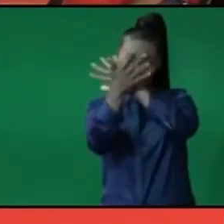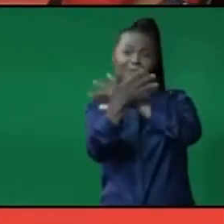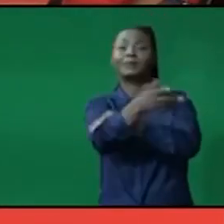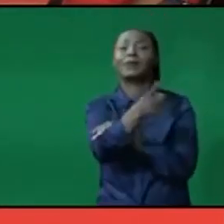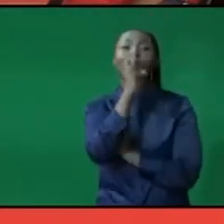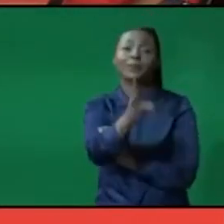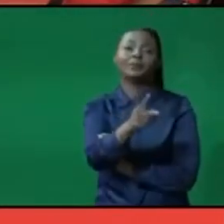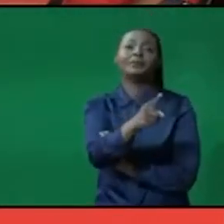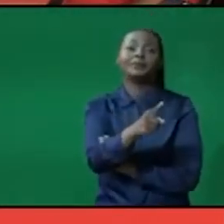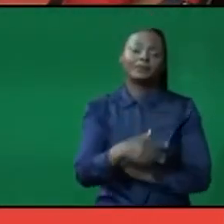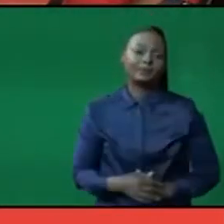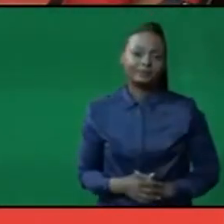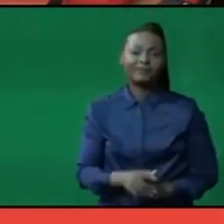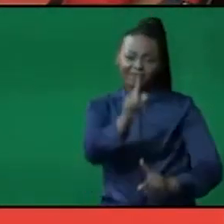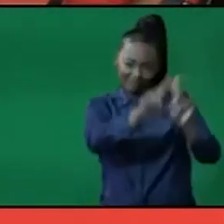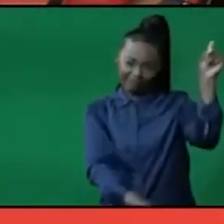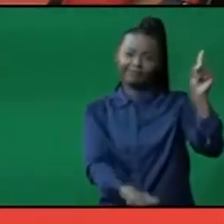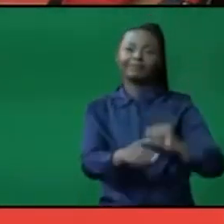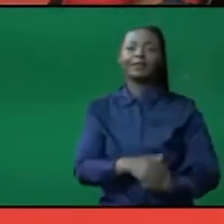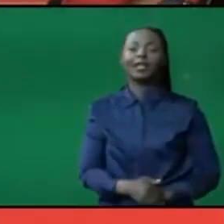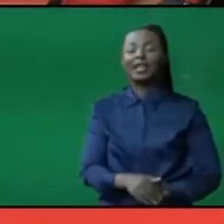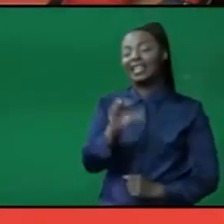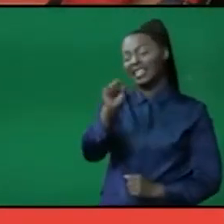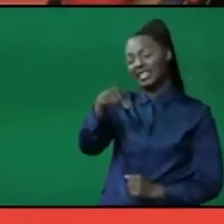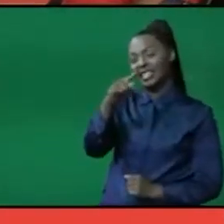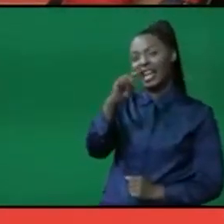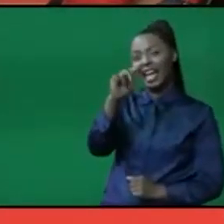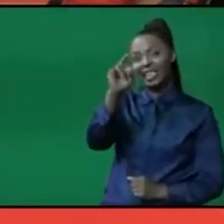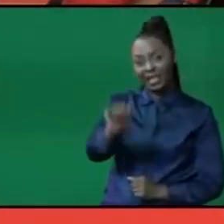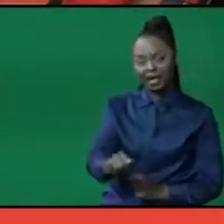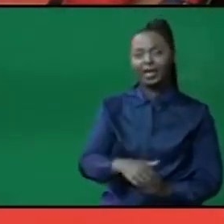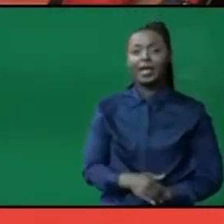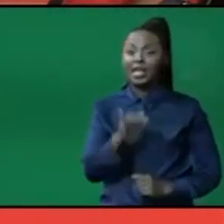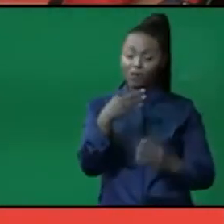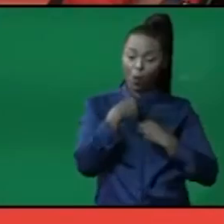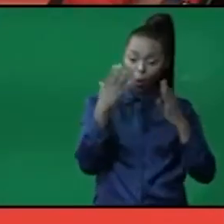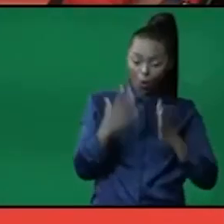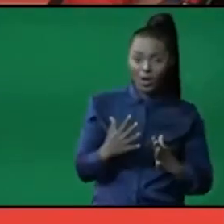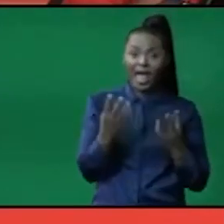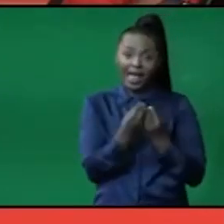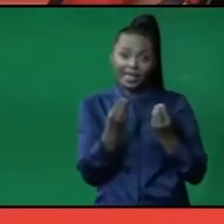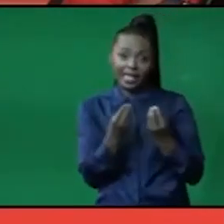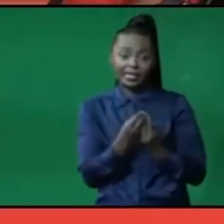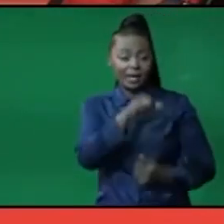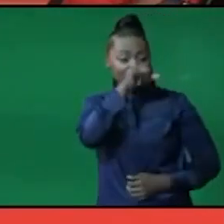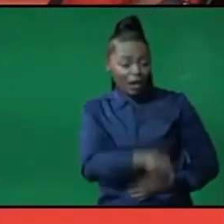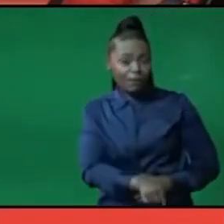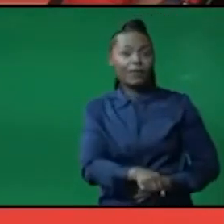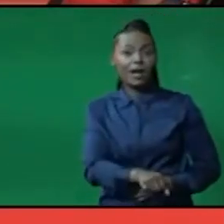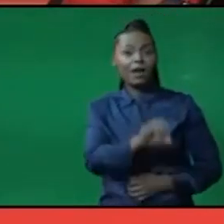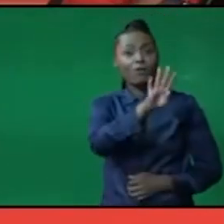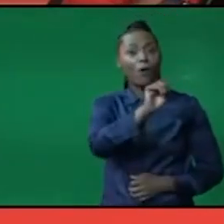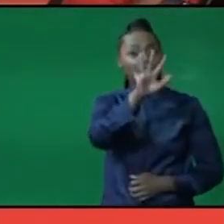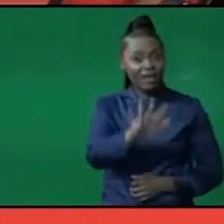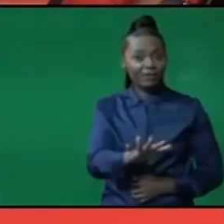And it's Galata. So if the owners of that thing love that channel, they must act on